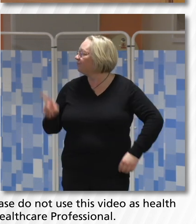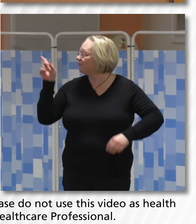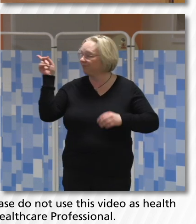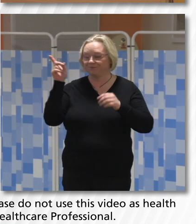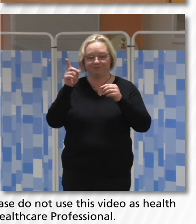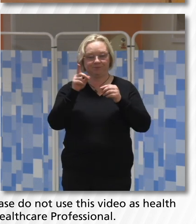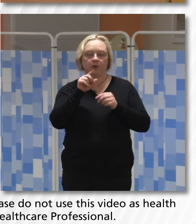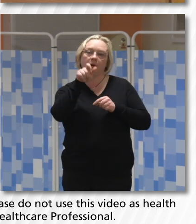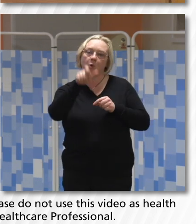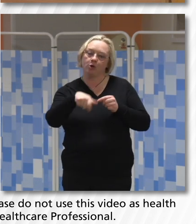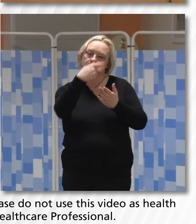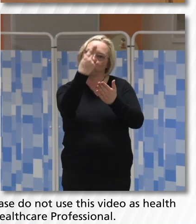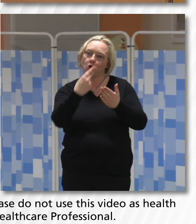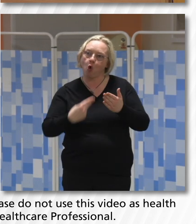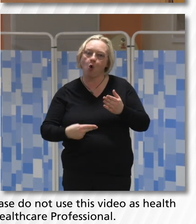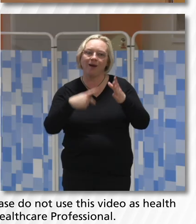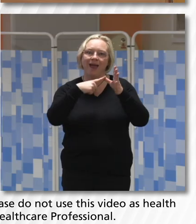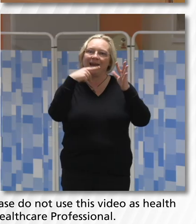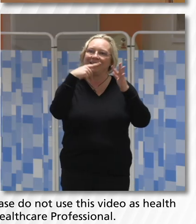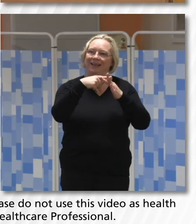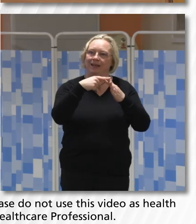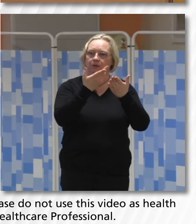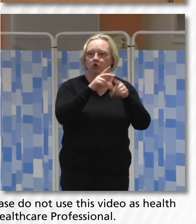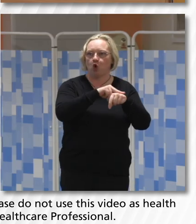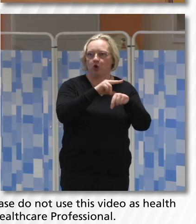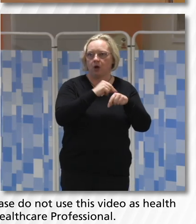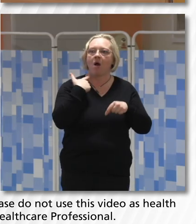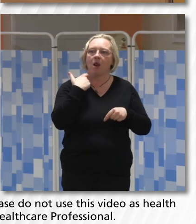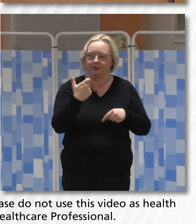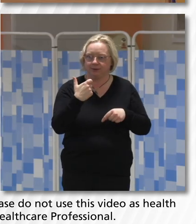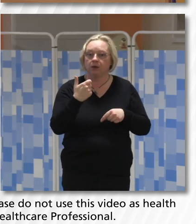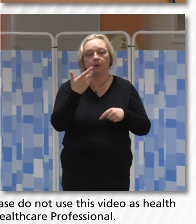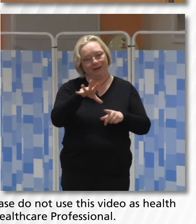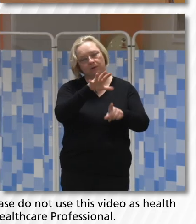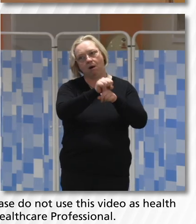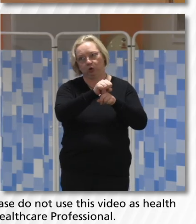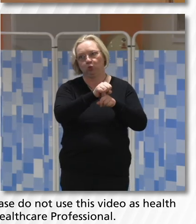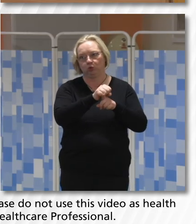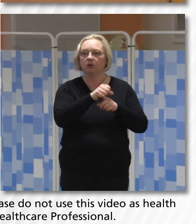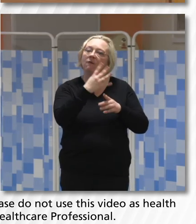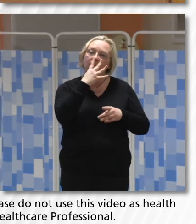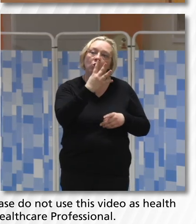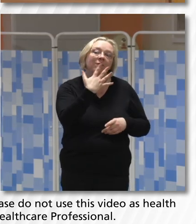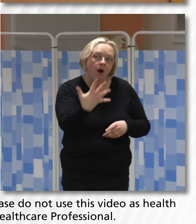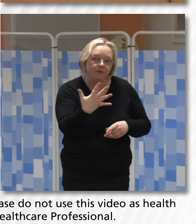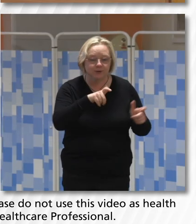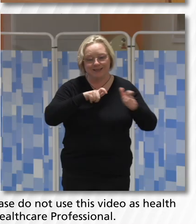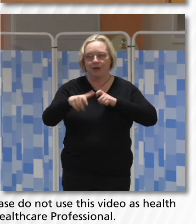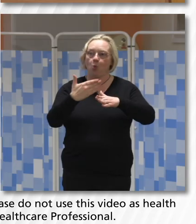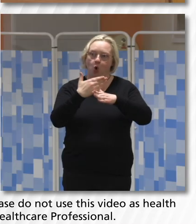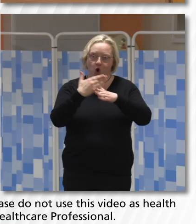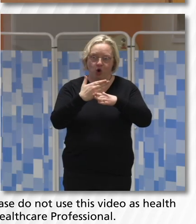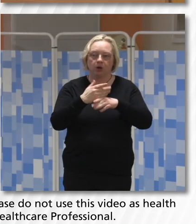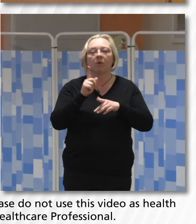was diagnosed. He's an A&E consultant in Leicester. And since his diagnosis, he's still working, but he's